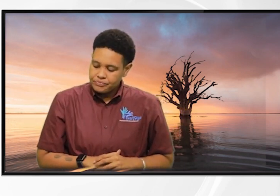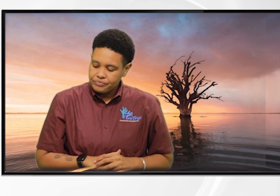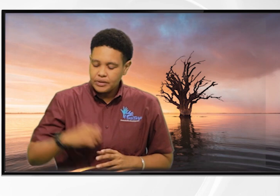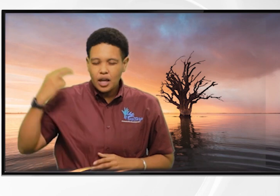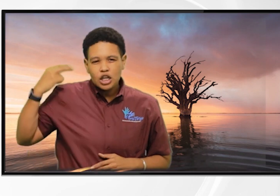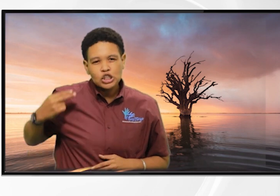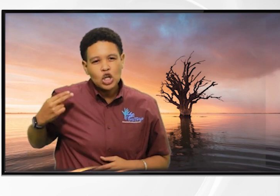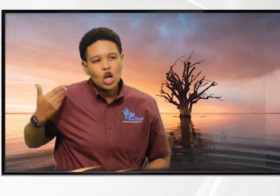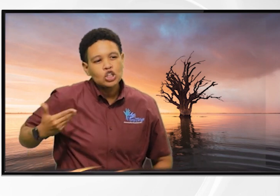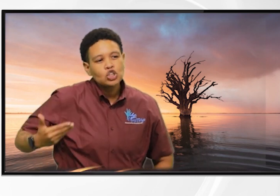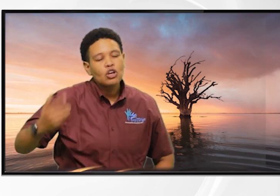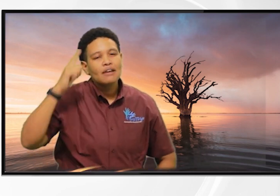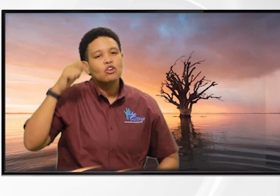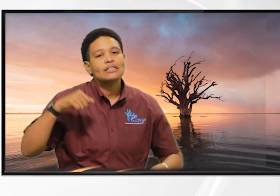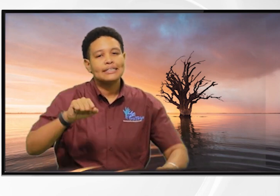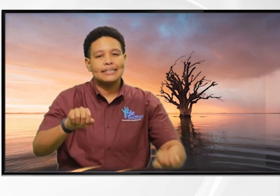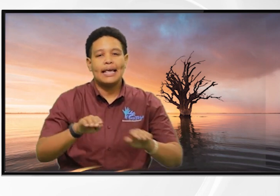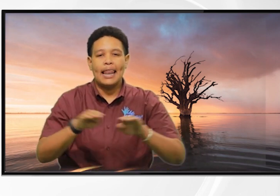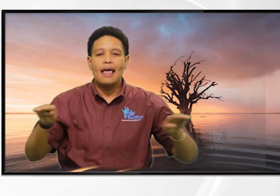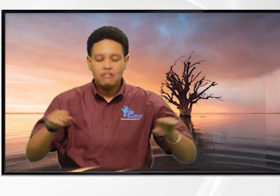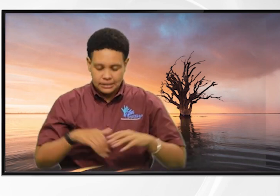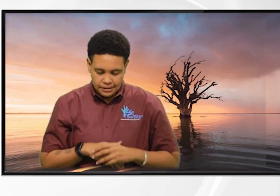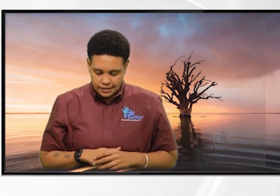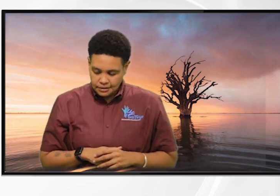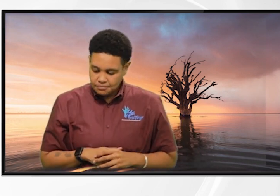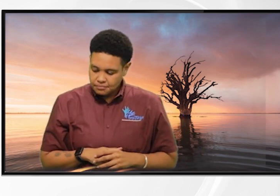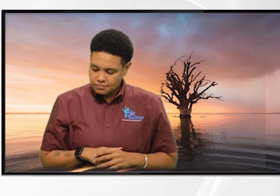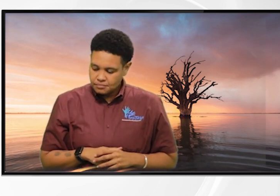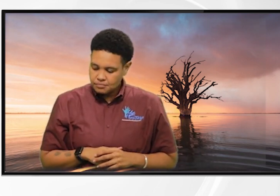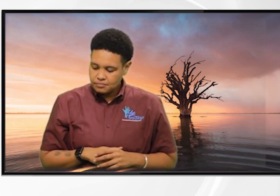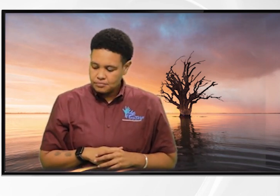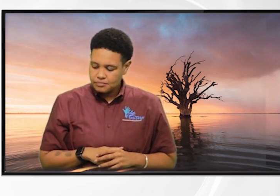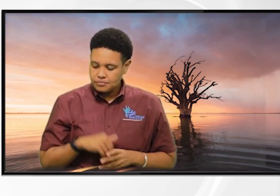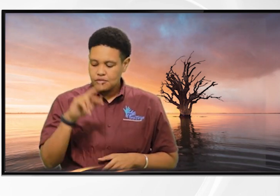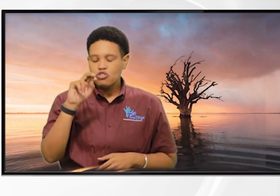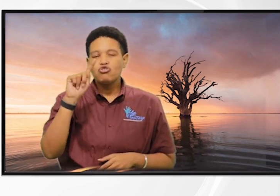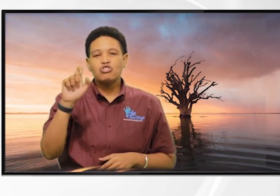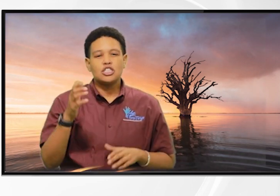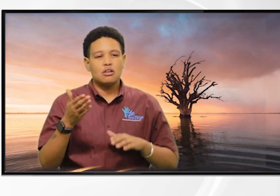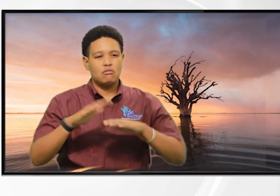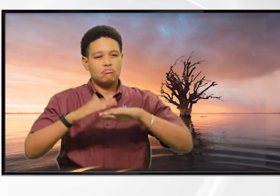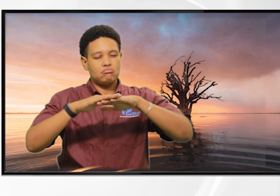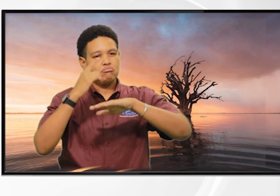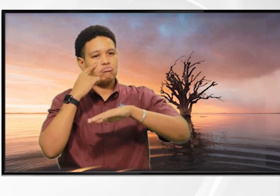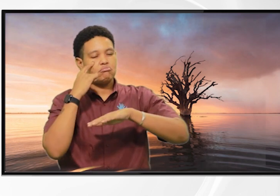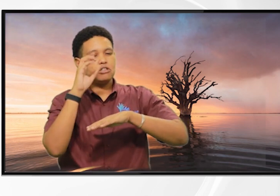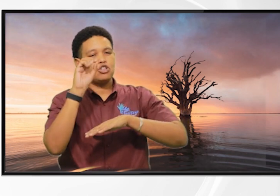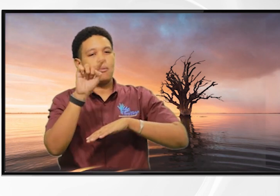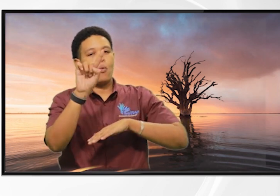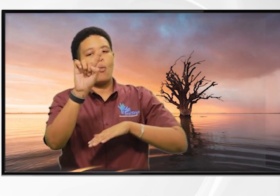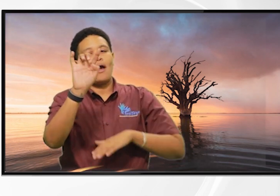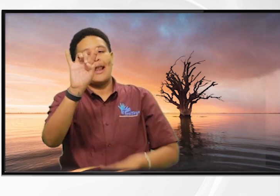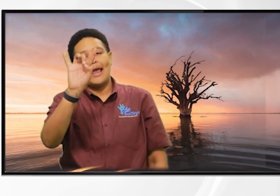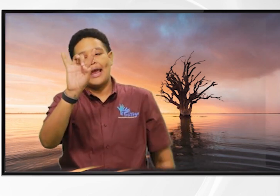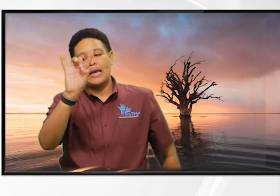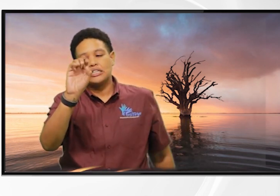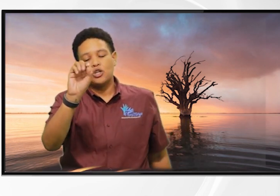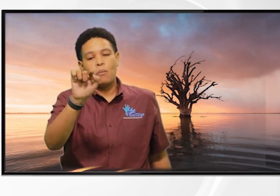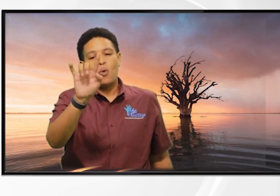Historical trend for sea levels. A regional rate of increase of